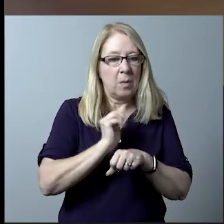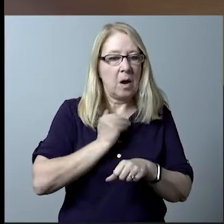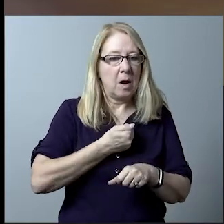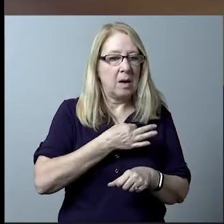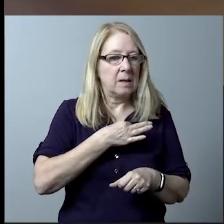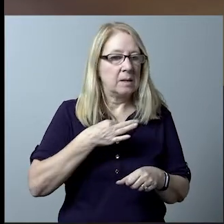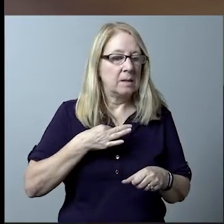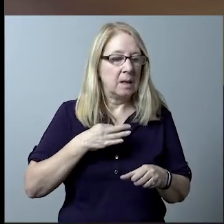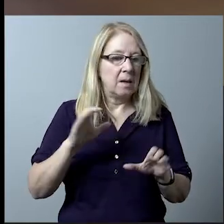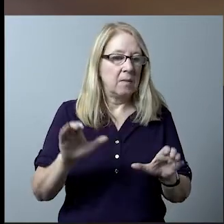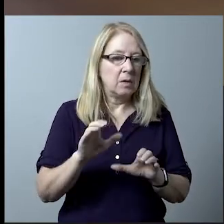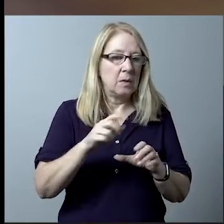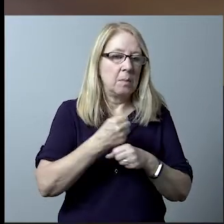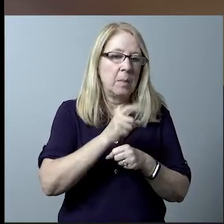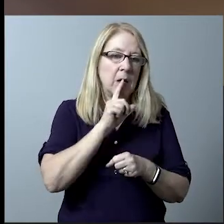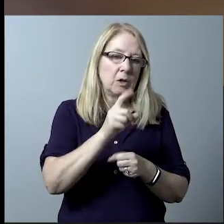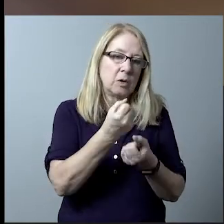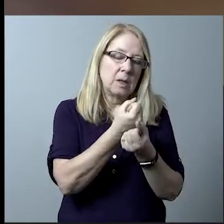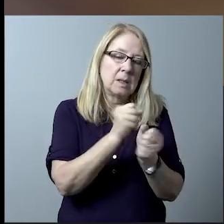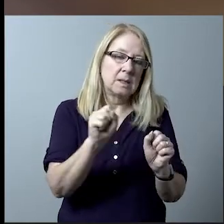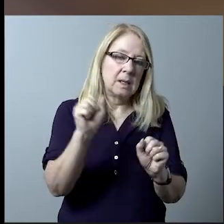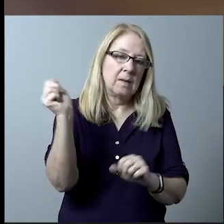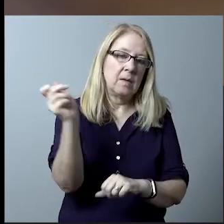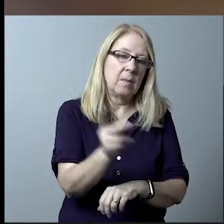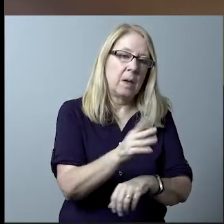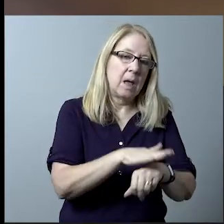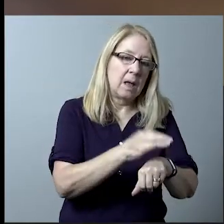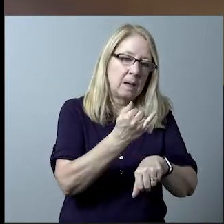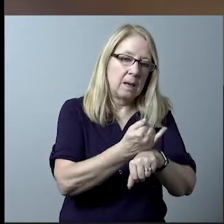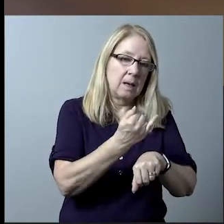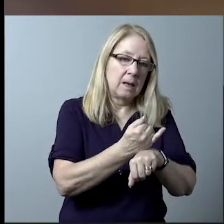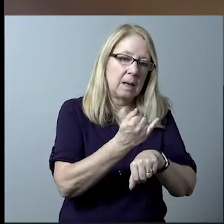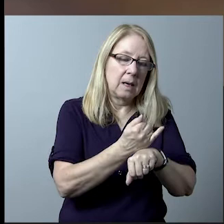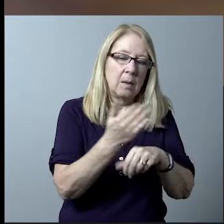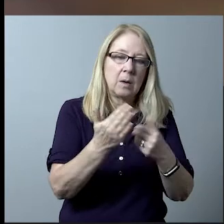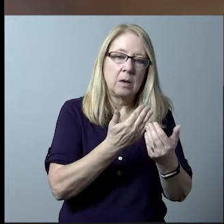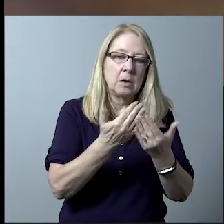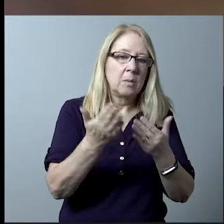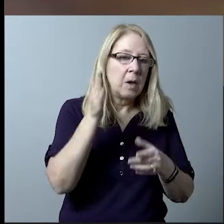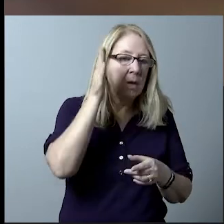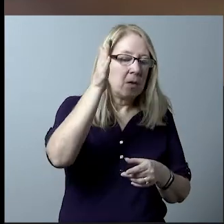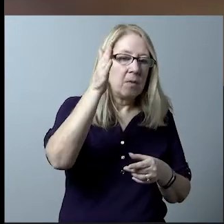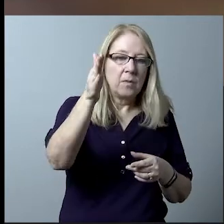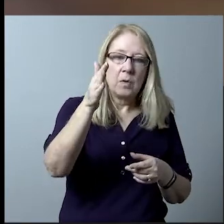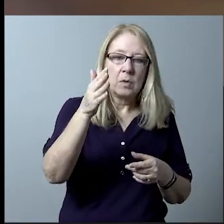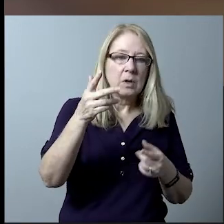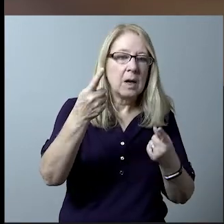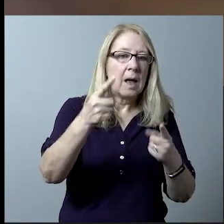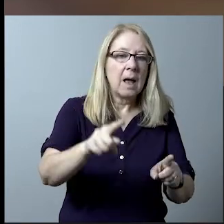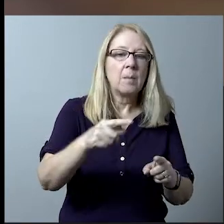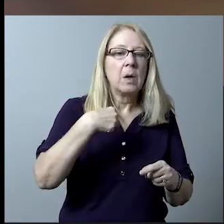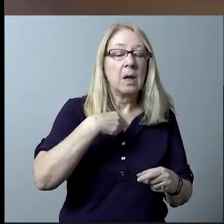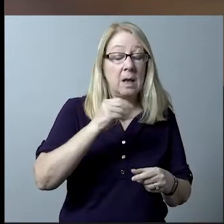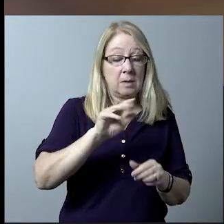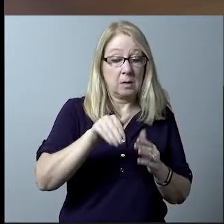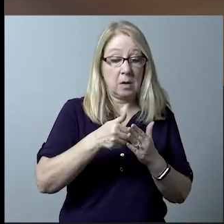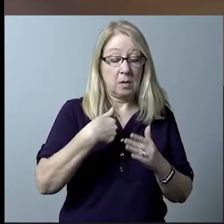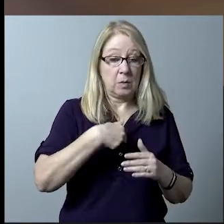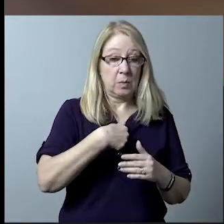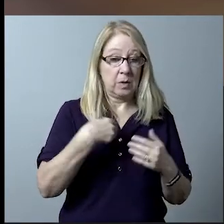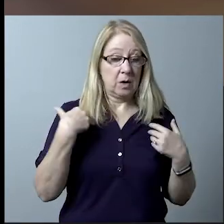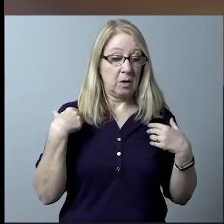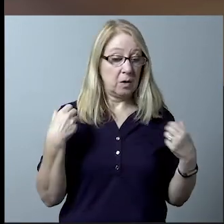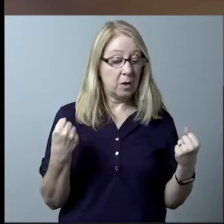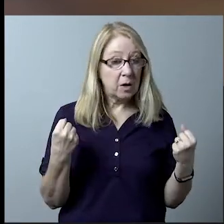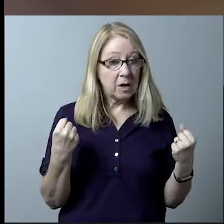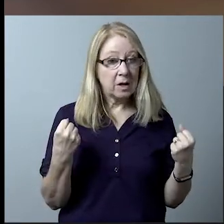efforts our faculty and staff made to ensure a safe return and semester at campus. Whatever the future holds, I'm confident that as long as